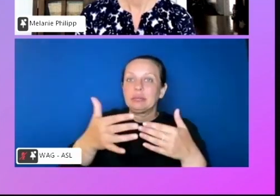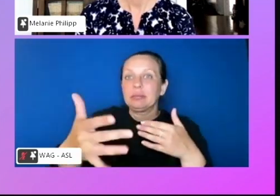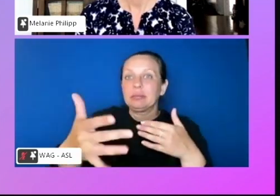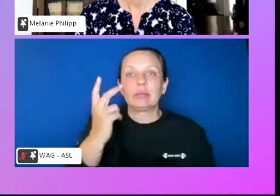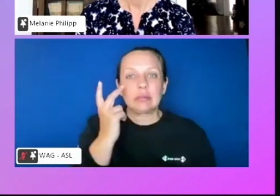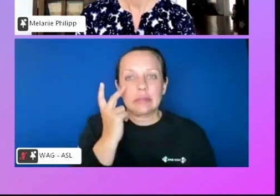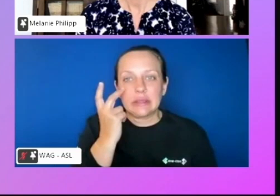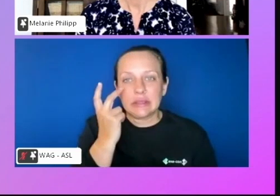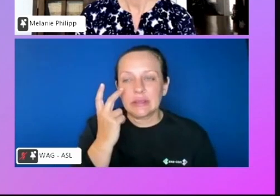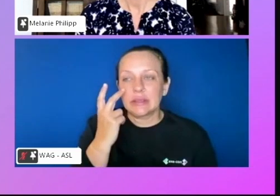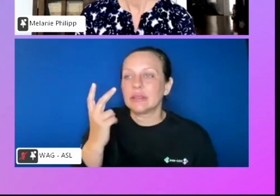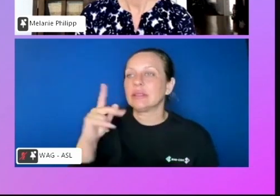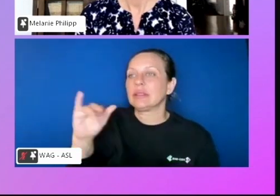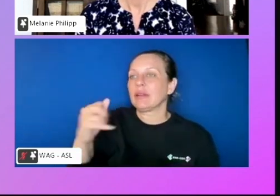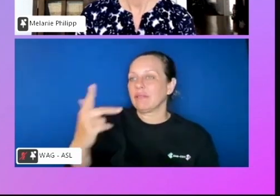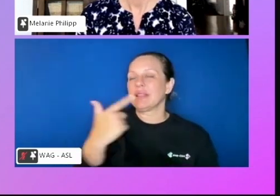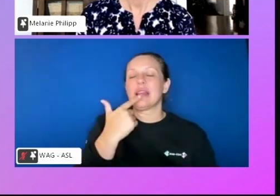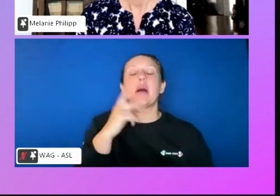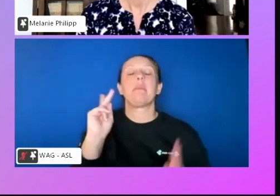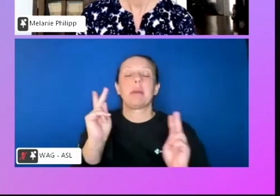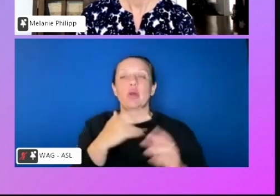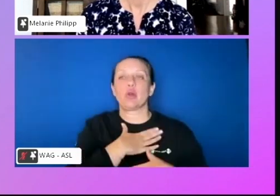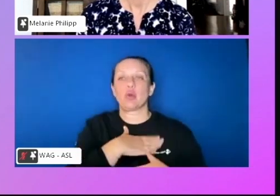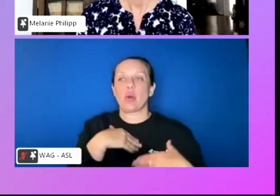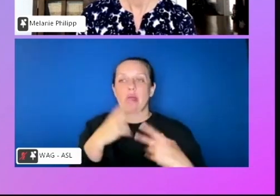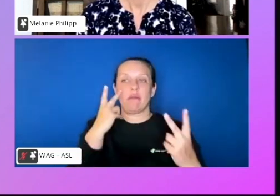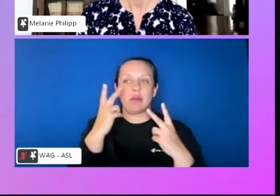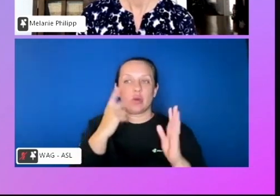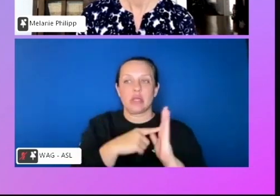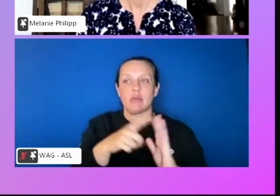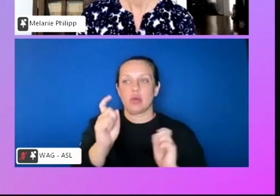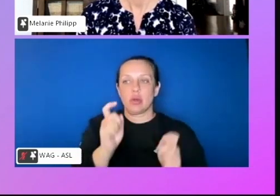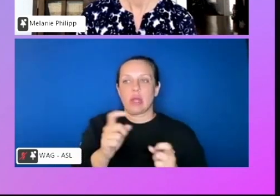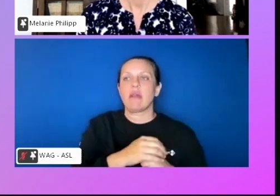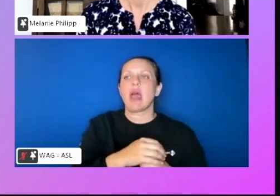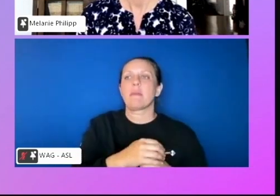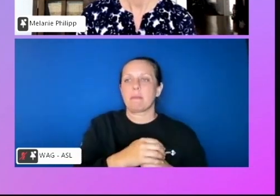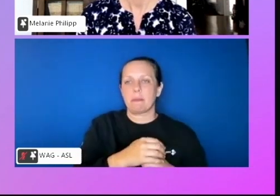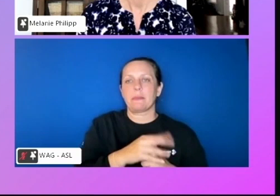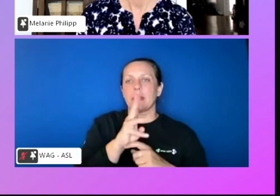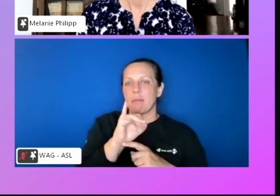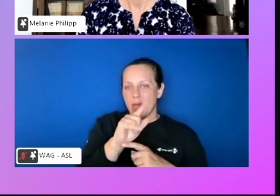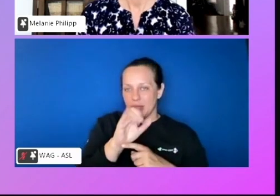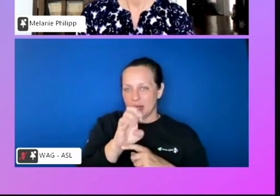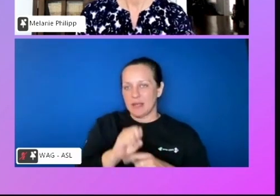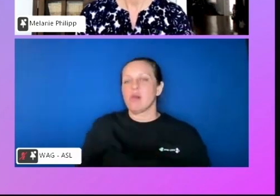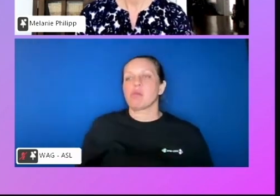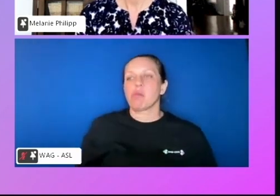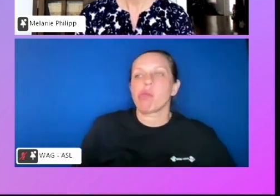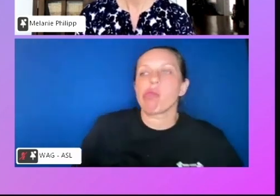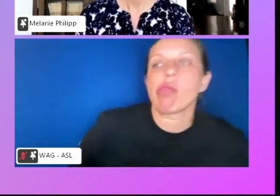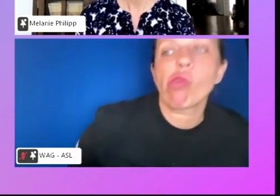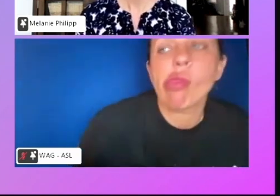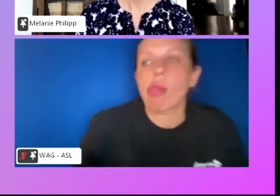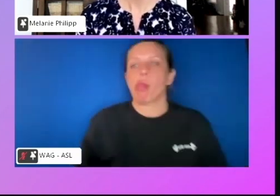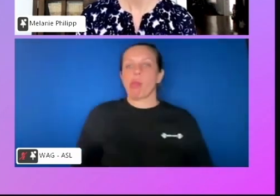Cool. People were enjoying the visual examples that you gave, Melanie. And one question came up for